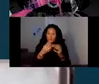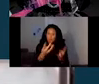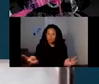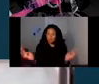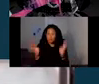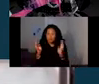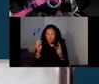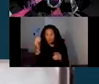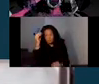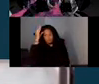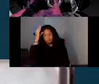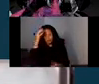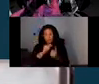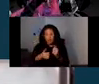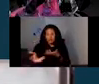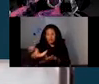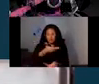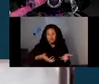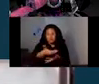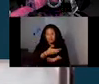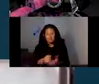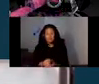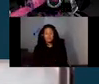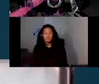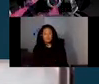of intellectual friends.